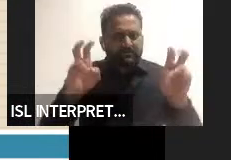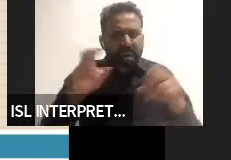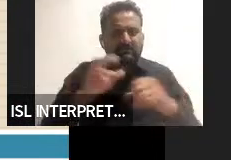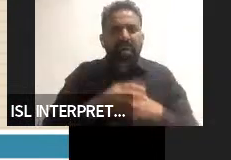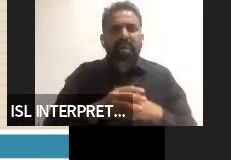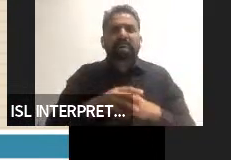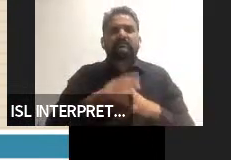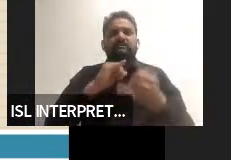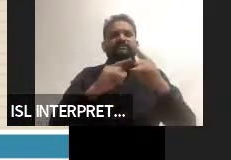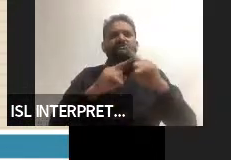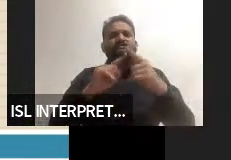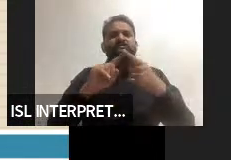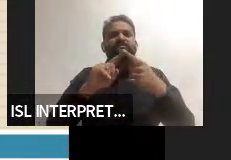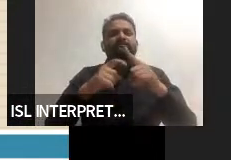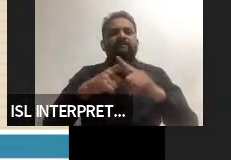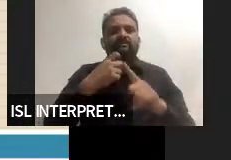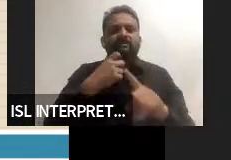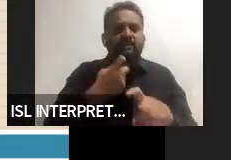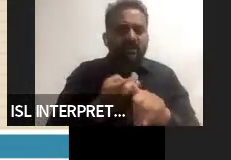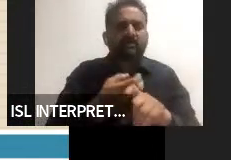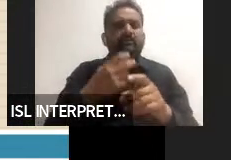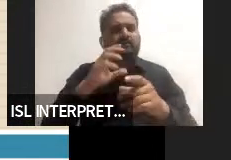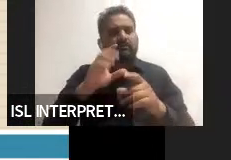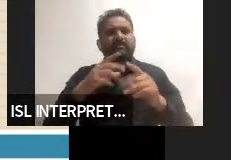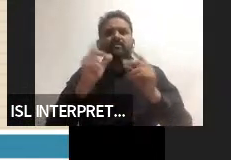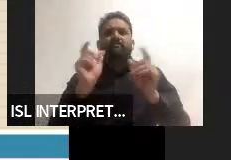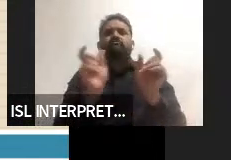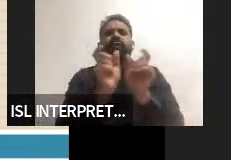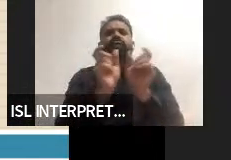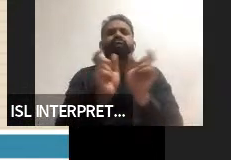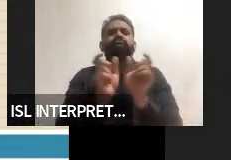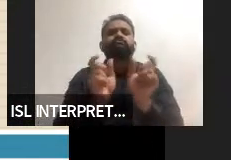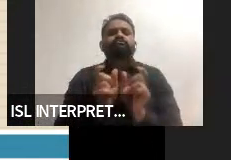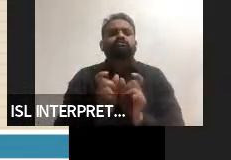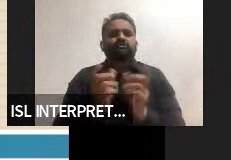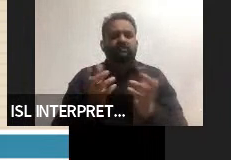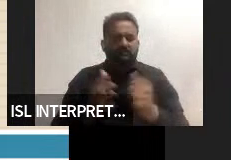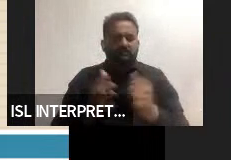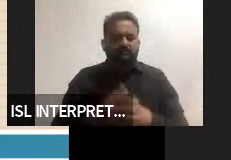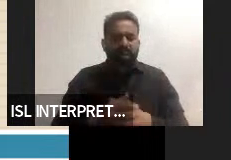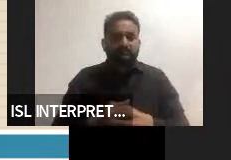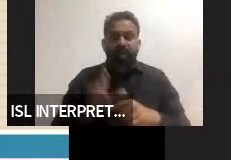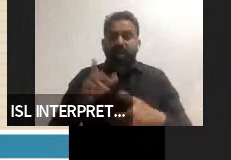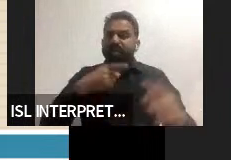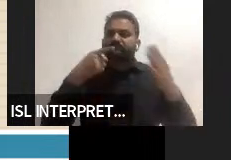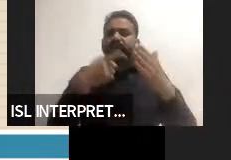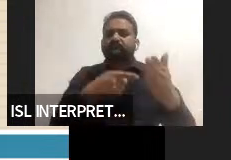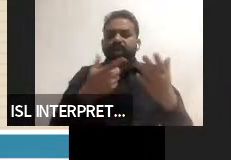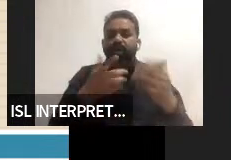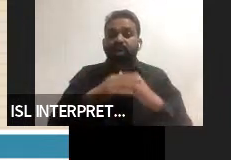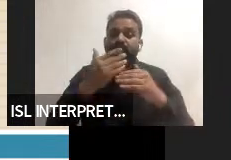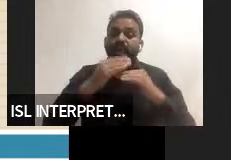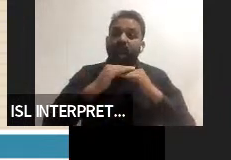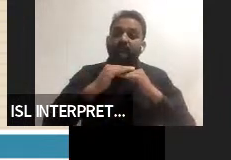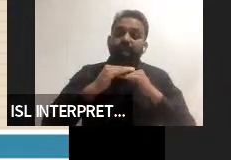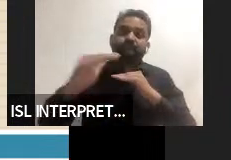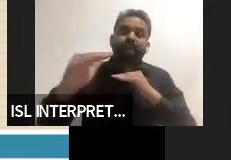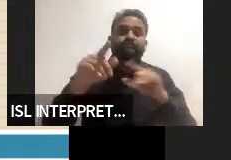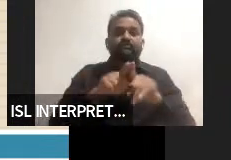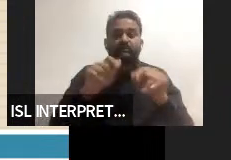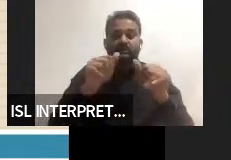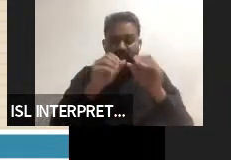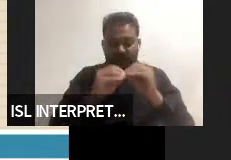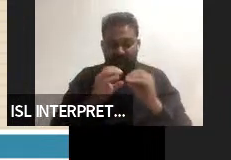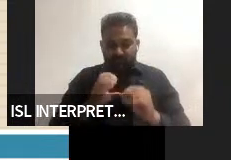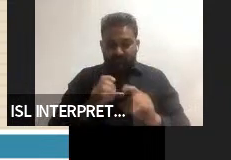can take that and you can use it. Again, the key point is consistency, arrange it alphabetically. So this is